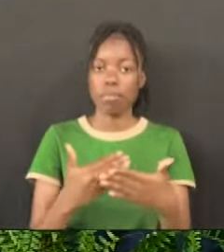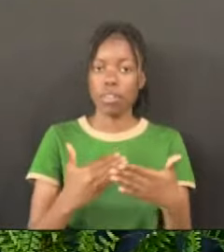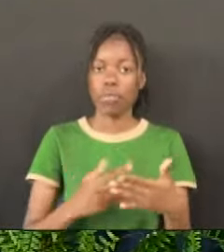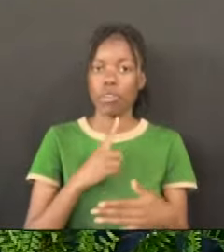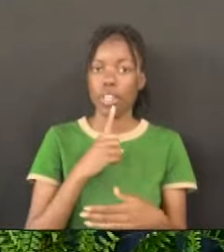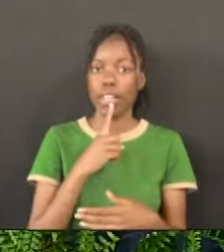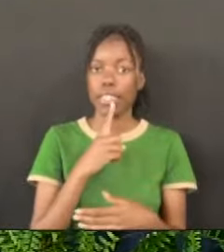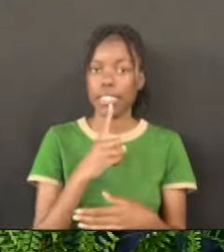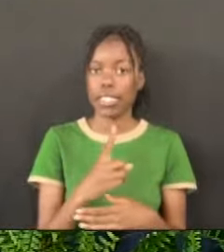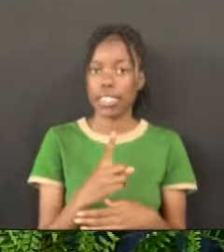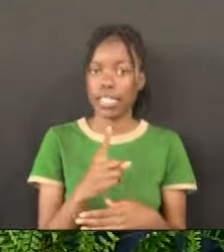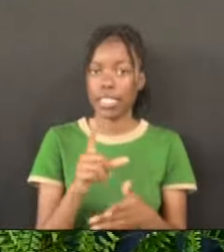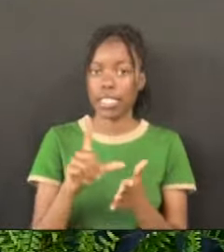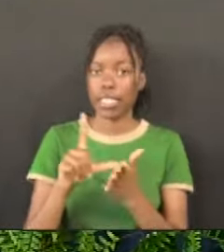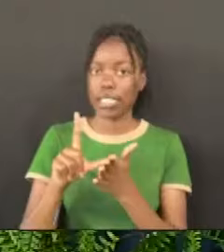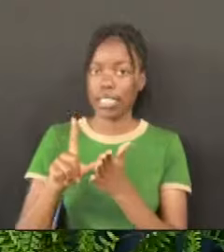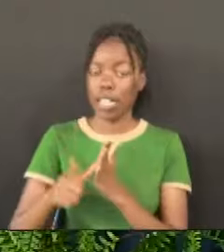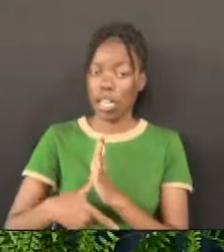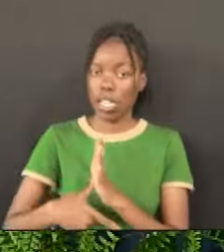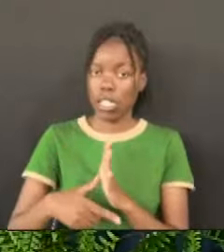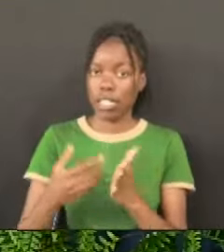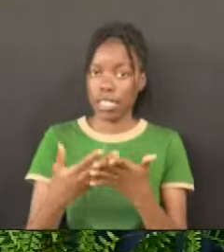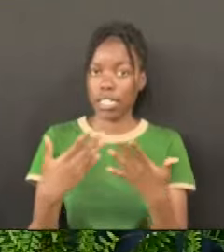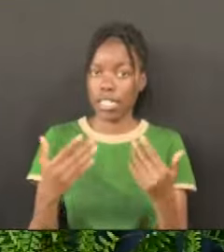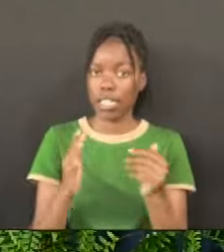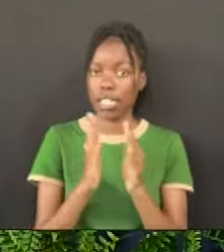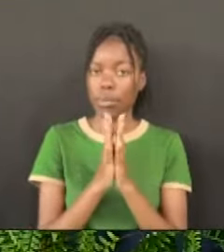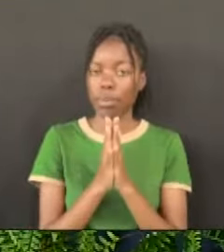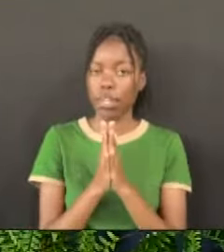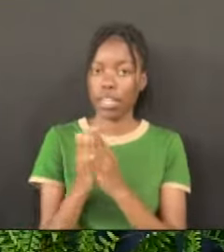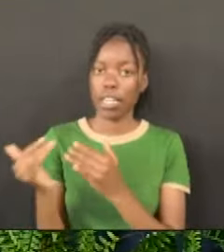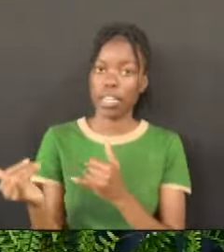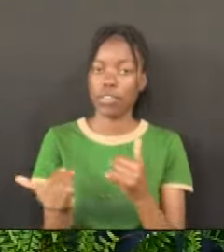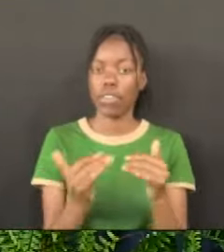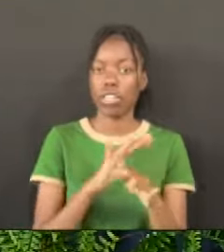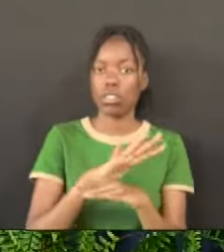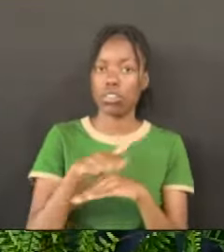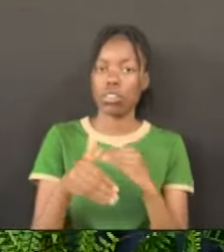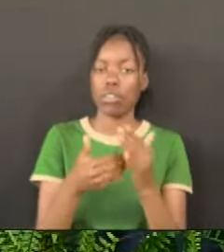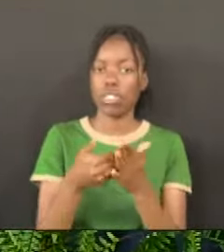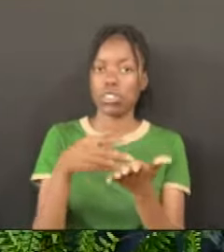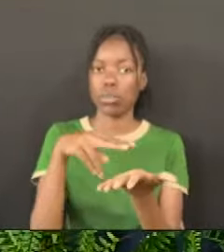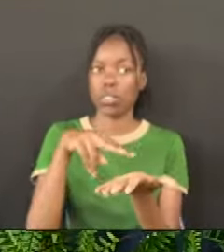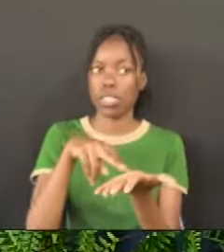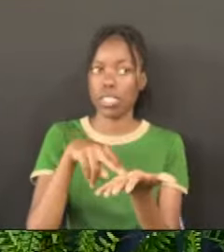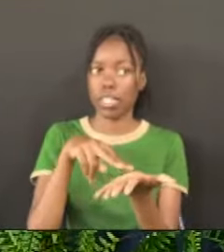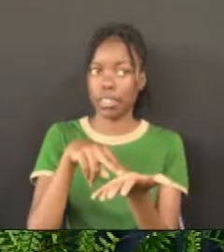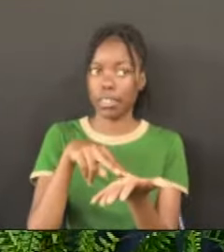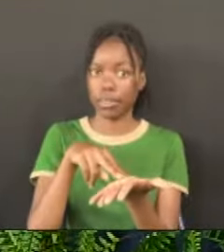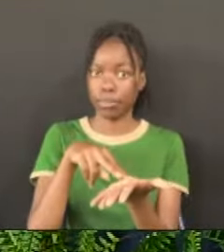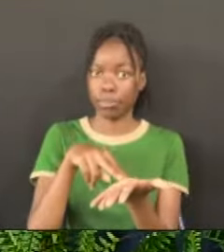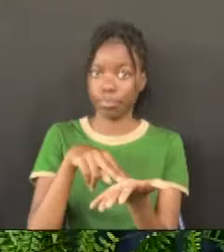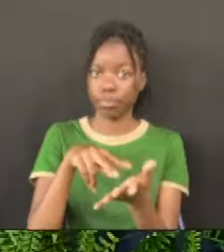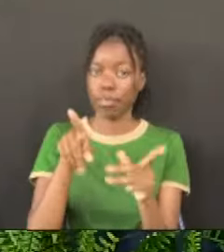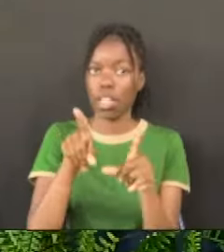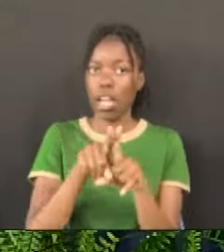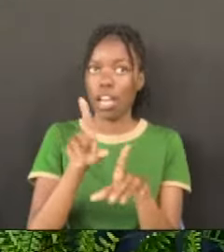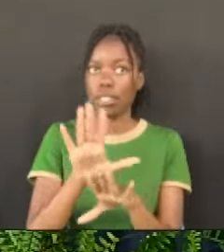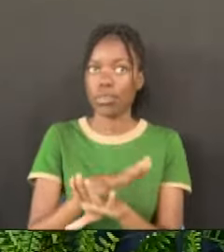pray and finish this sermon, I invite all of us to stand as we sing this